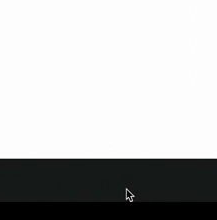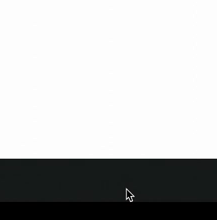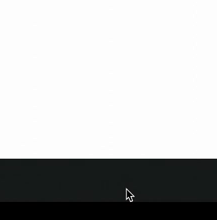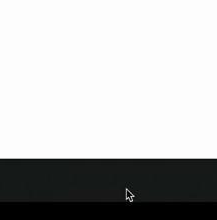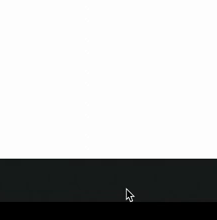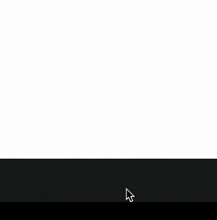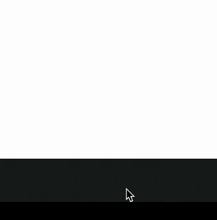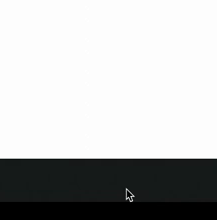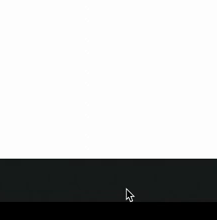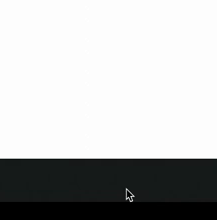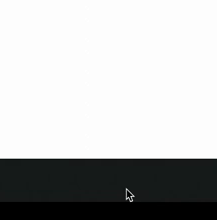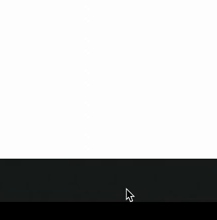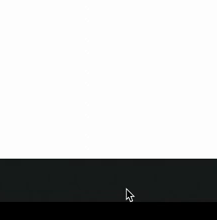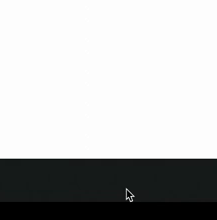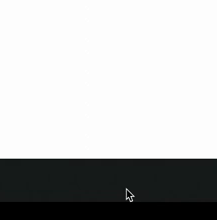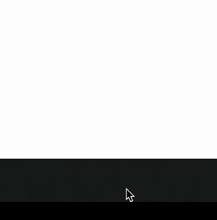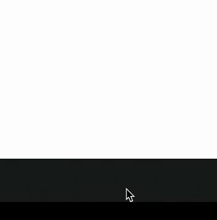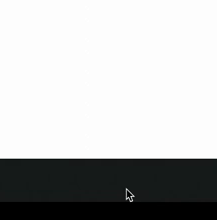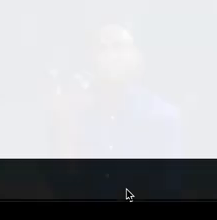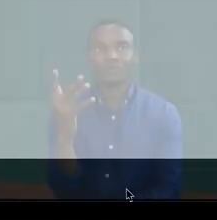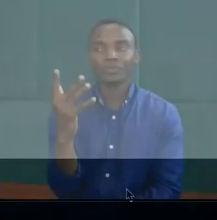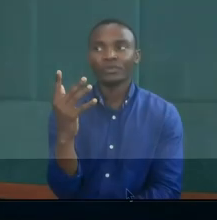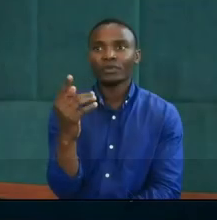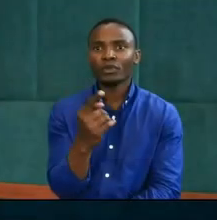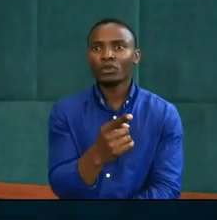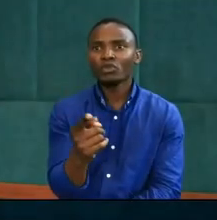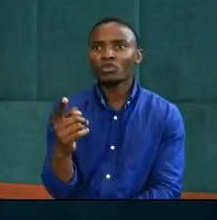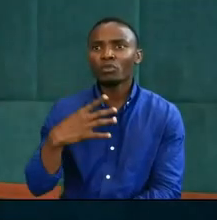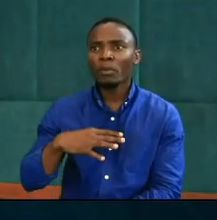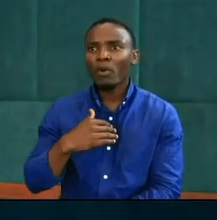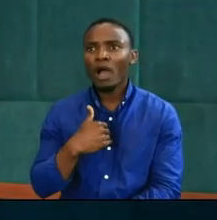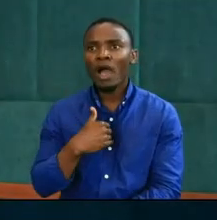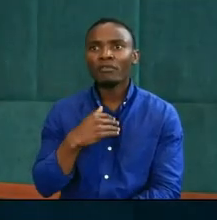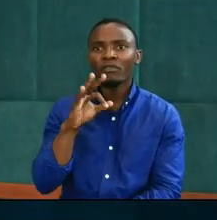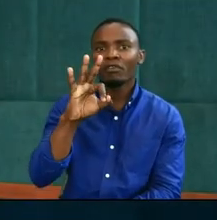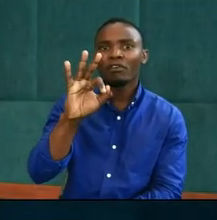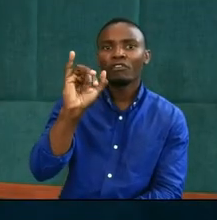from where? From the fig tree. Now, you guys have fig tree here?